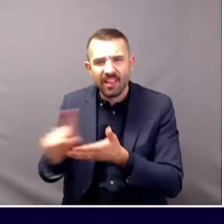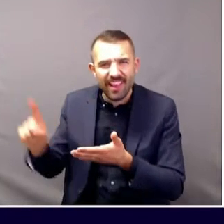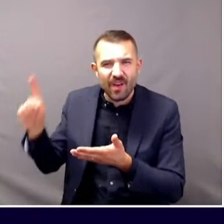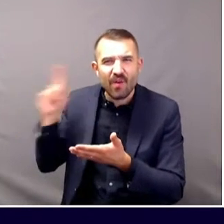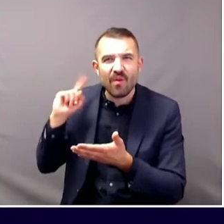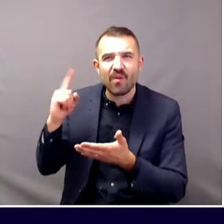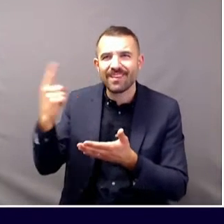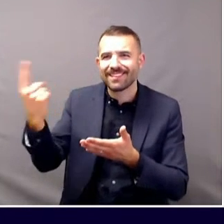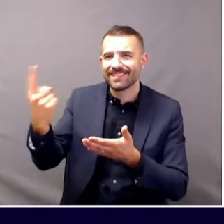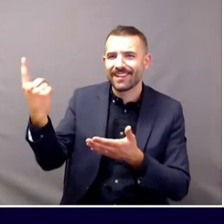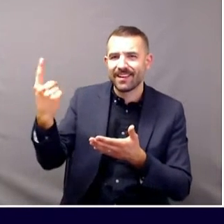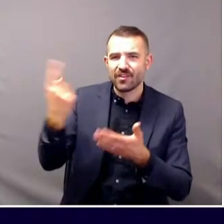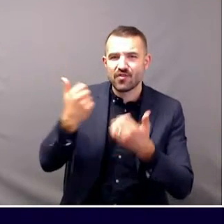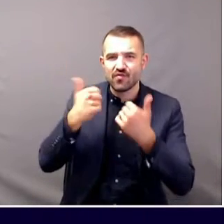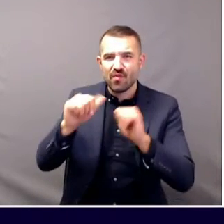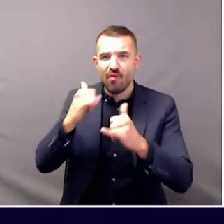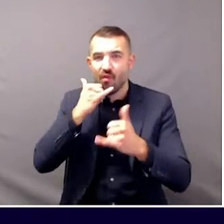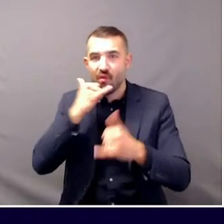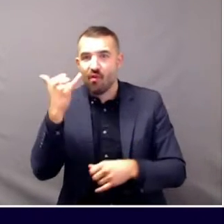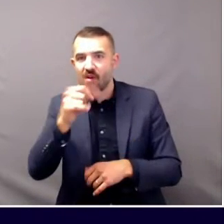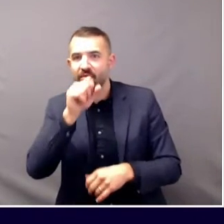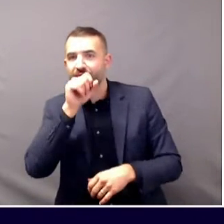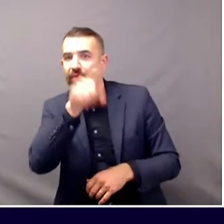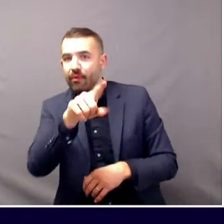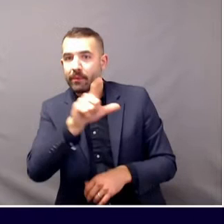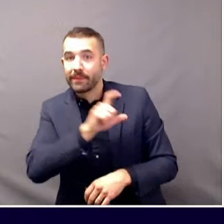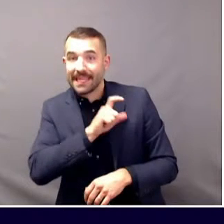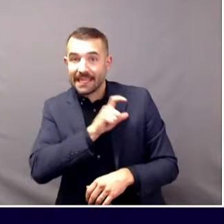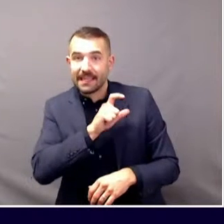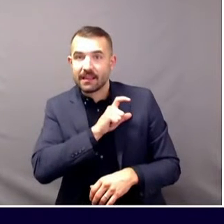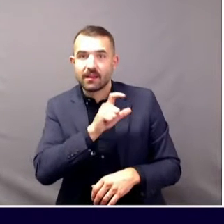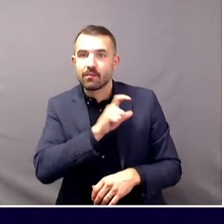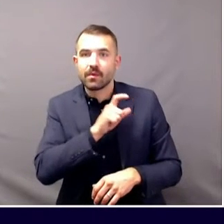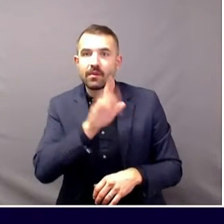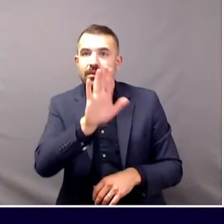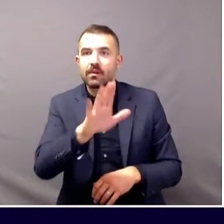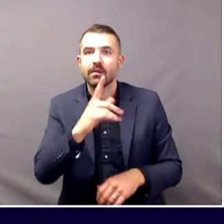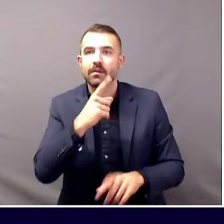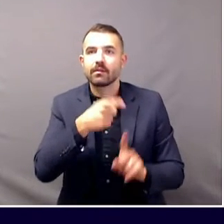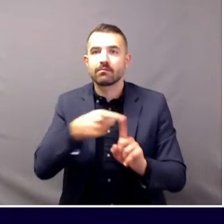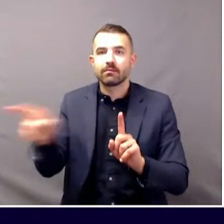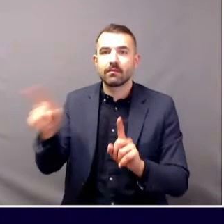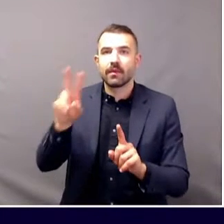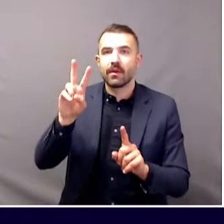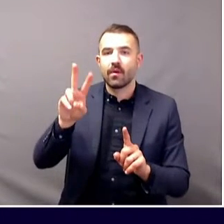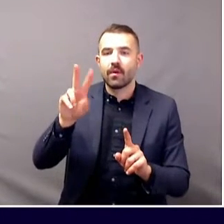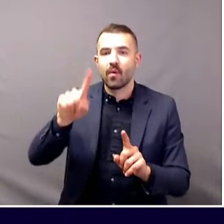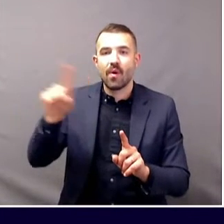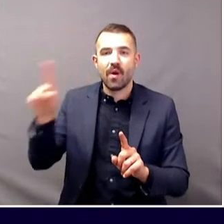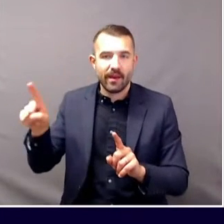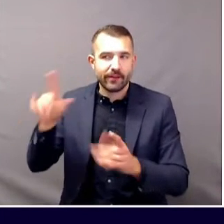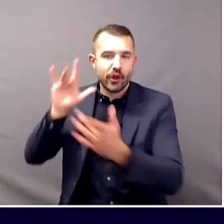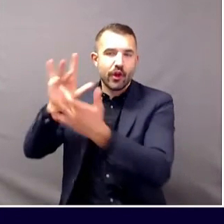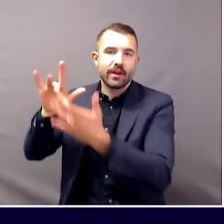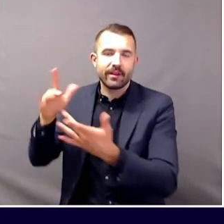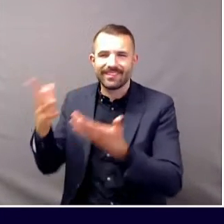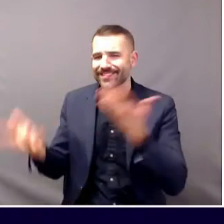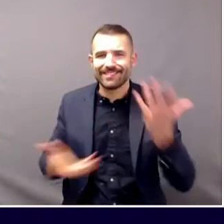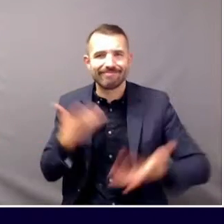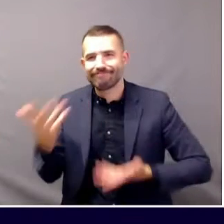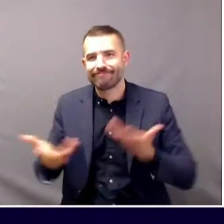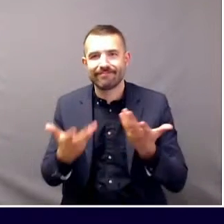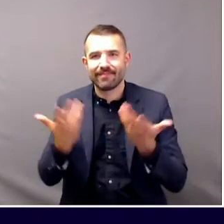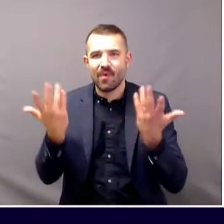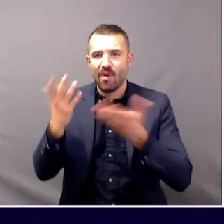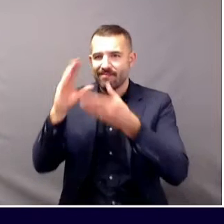line. So is there more discussion with law enforcement about their possible role in dealing with this? So our colleagues at the Department of